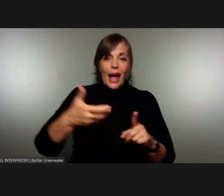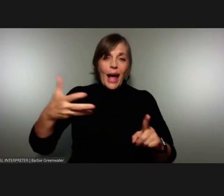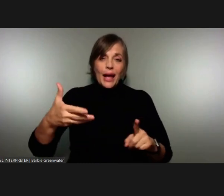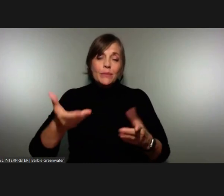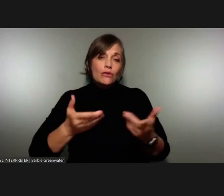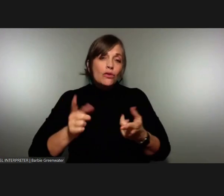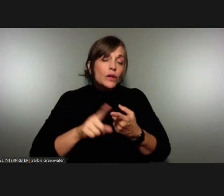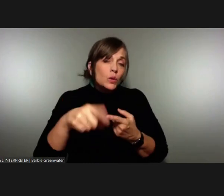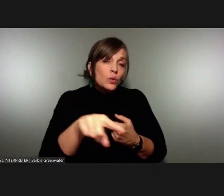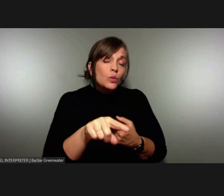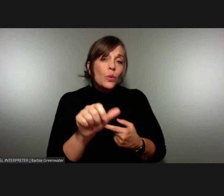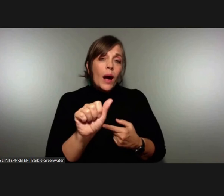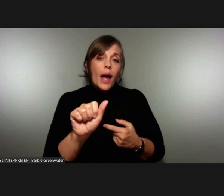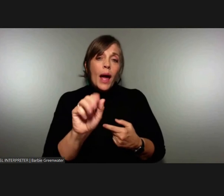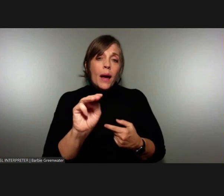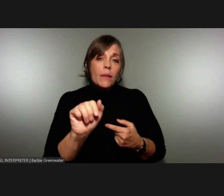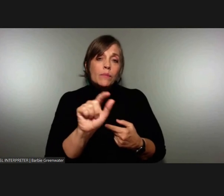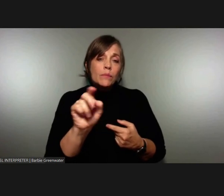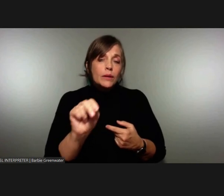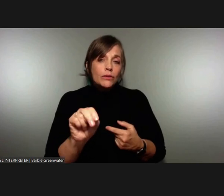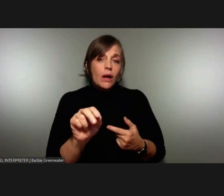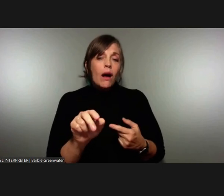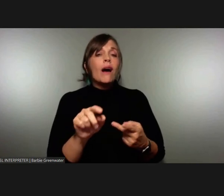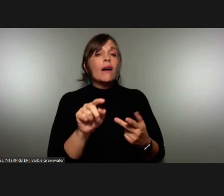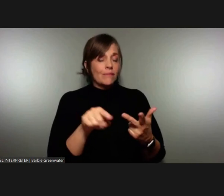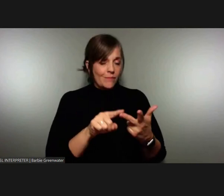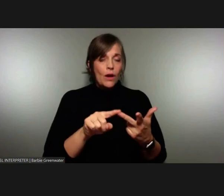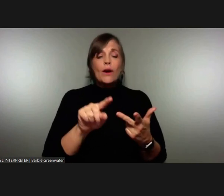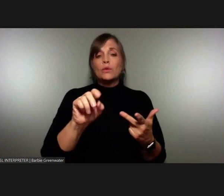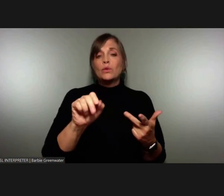Fulfillment Center in Rossford, and the Toledo Zoo and Aquarium,